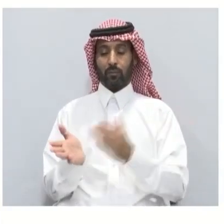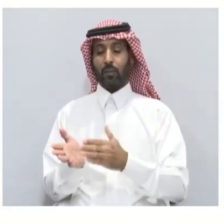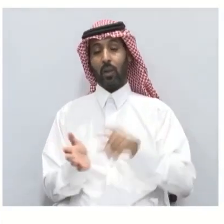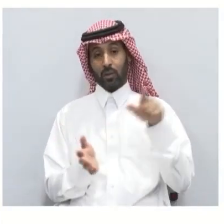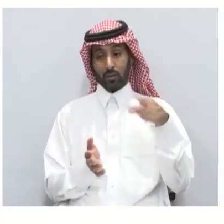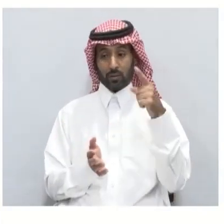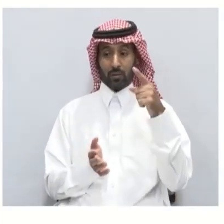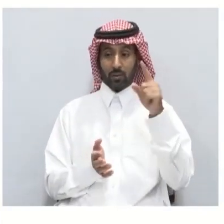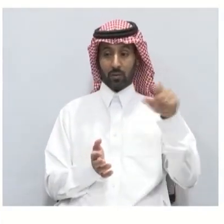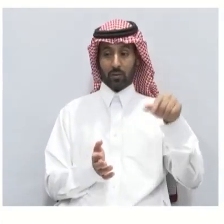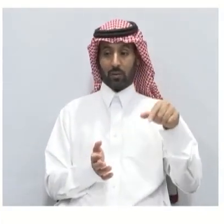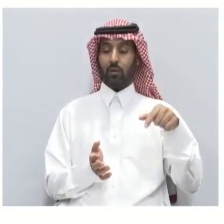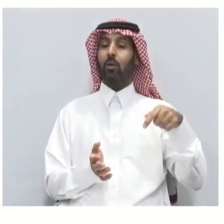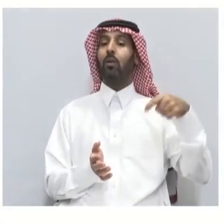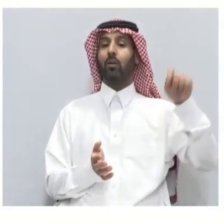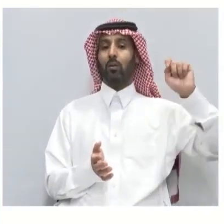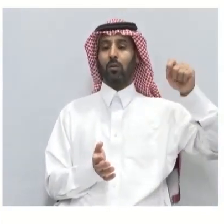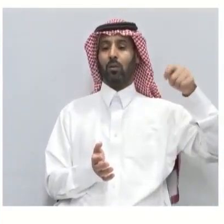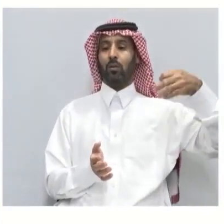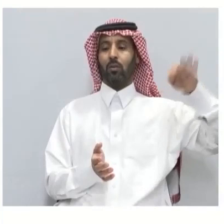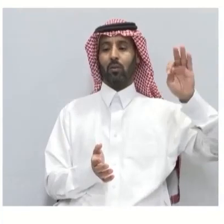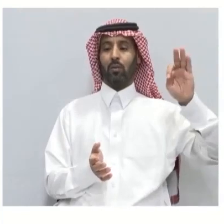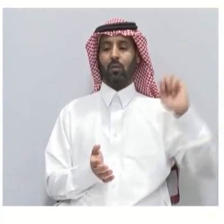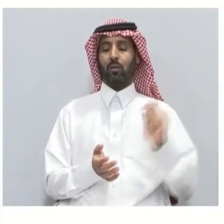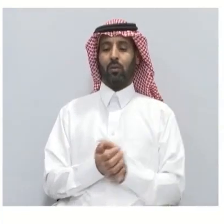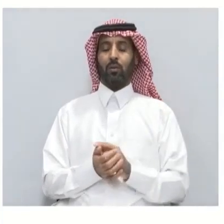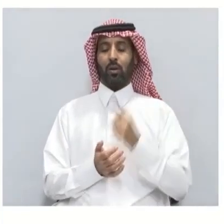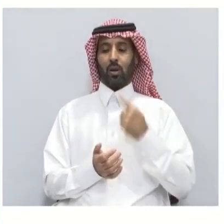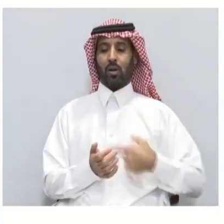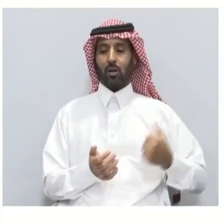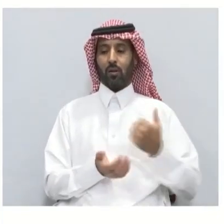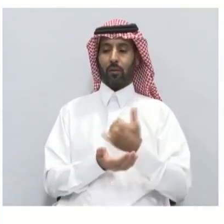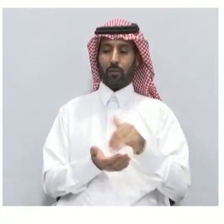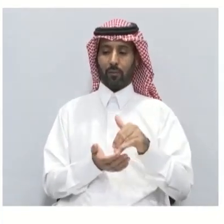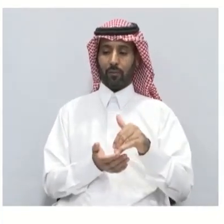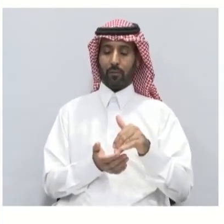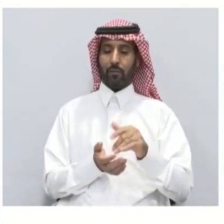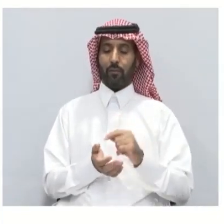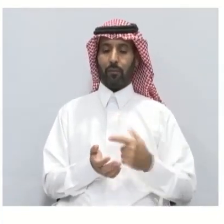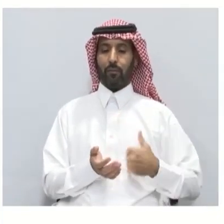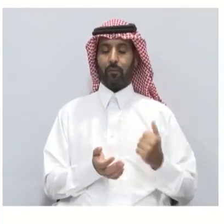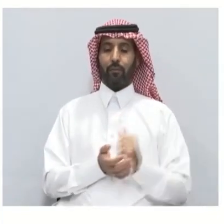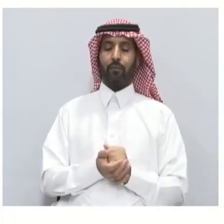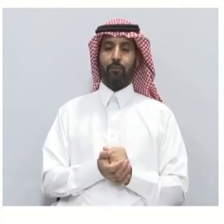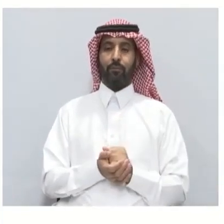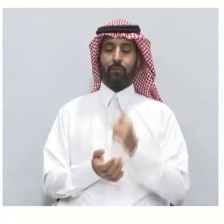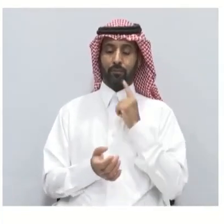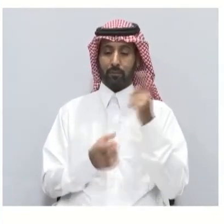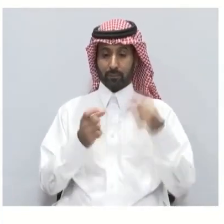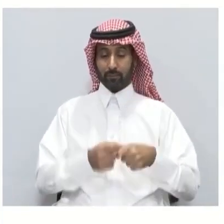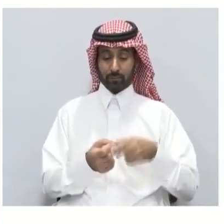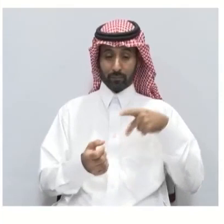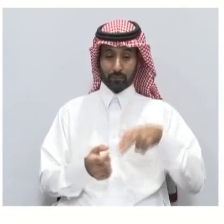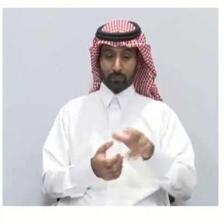Let's see the first one. Credit card thief, signs own name, the article, talks about a prisoner breaking out of